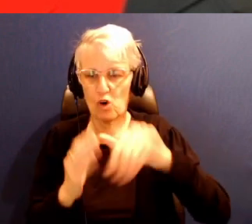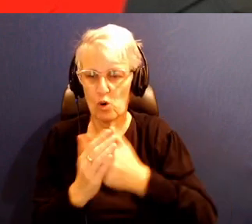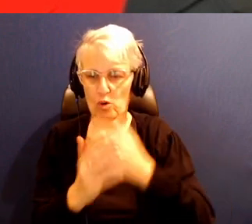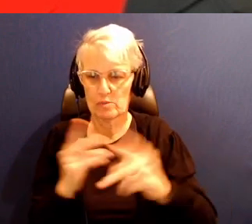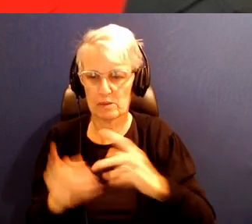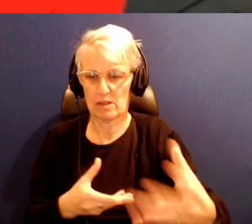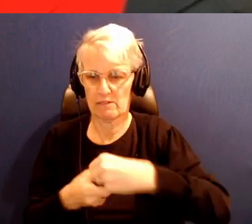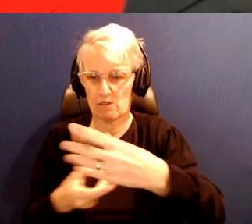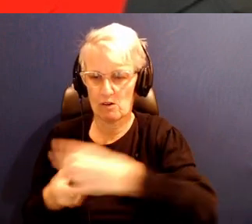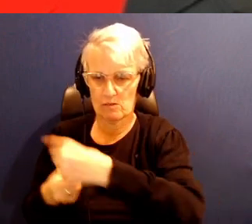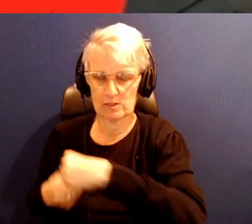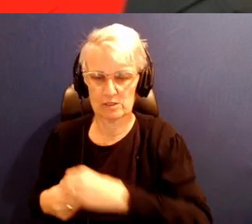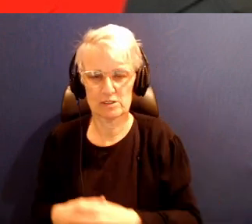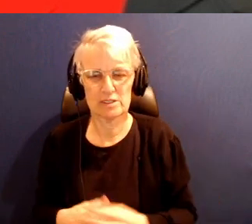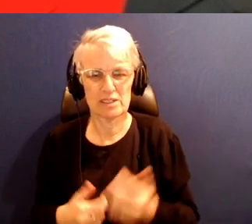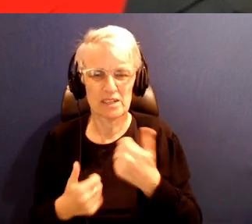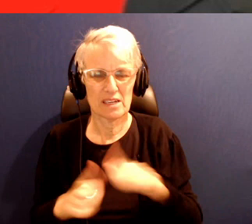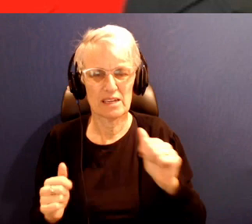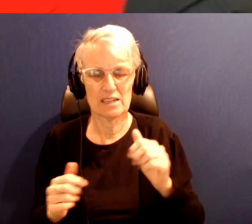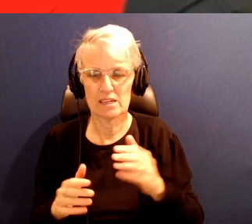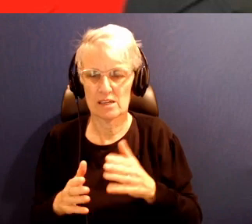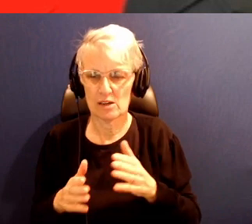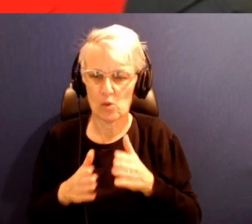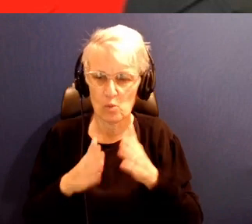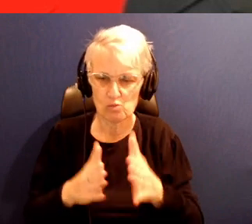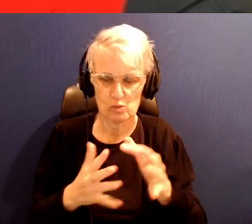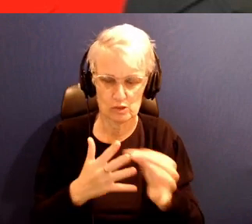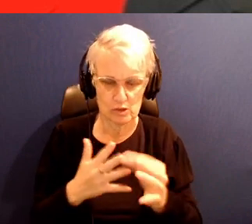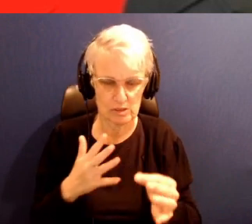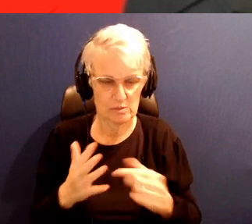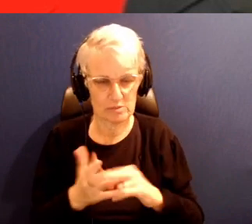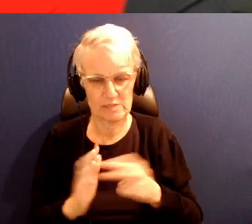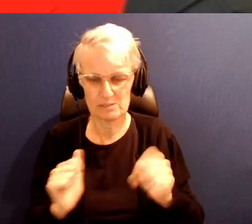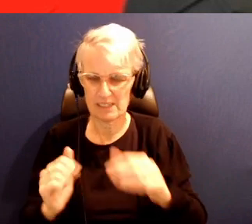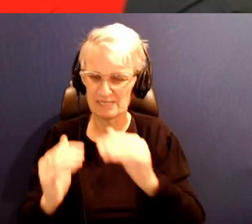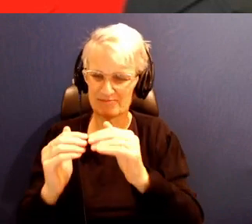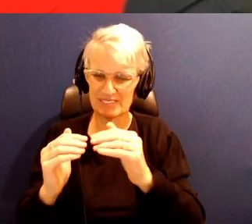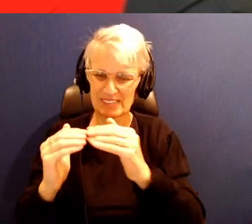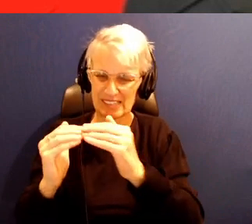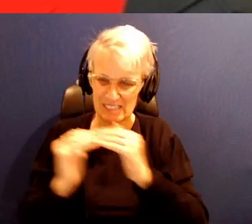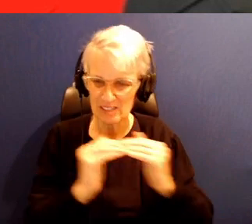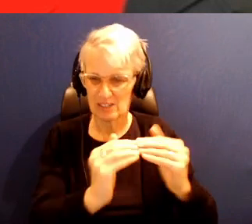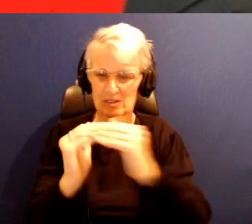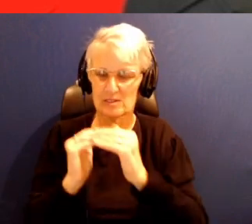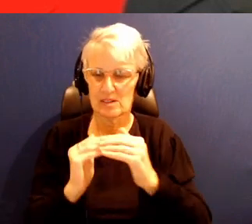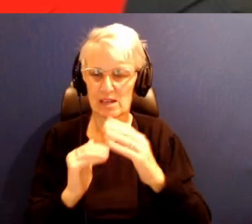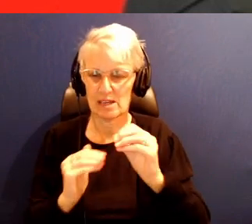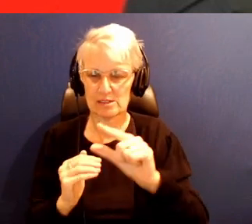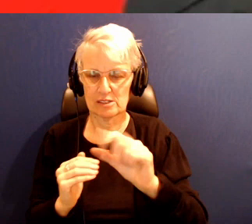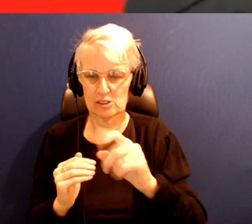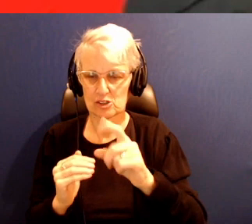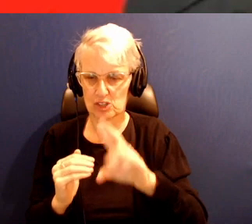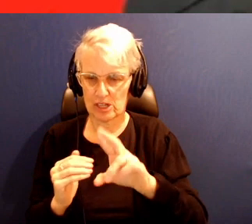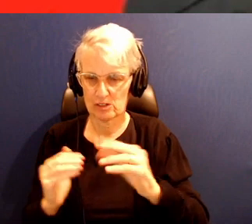key stakeholders. Any methodology choice must encourage equitable and gender